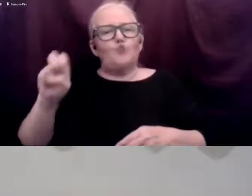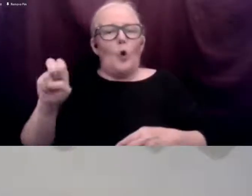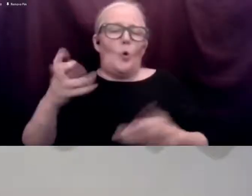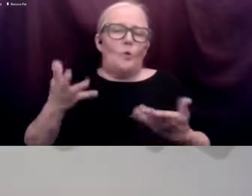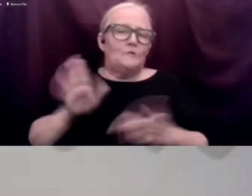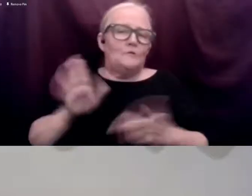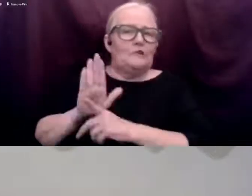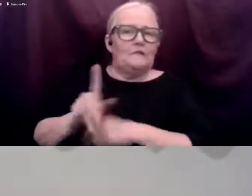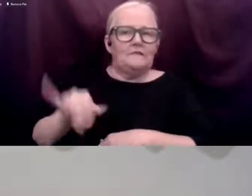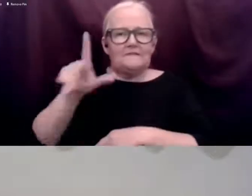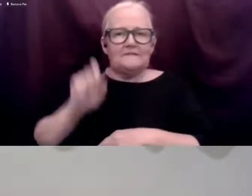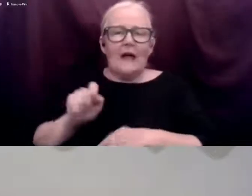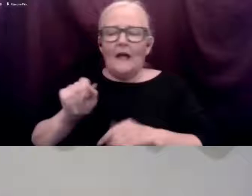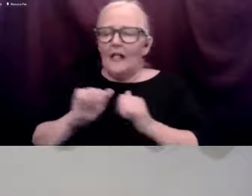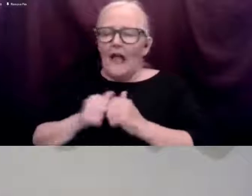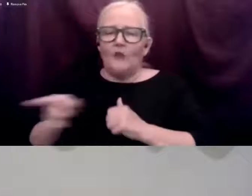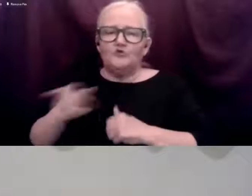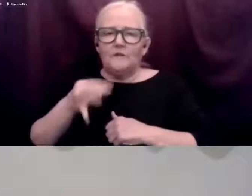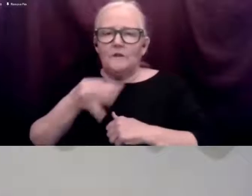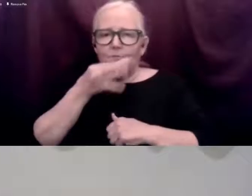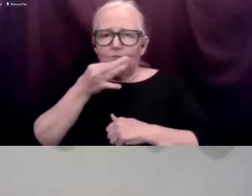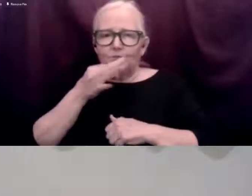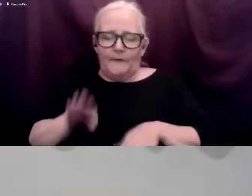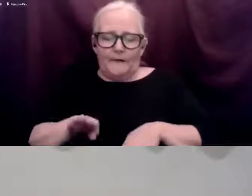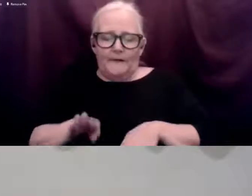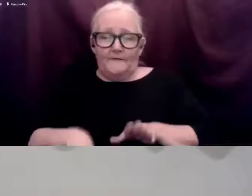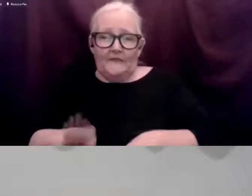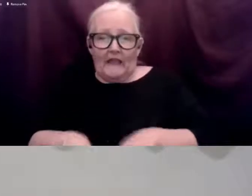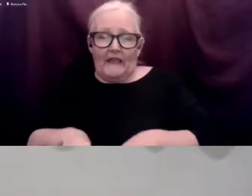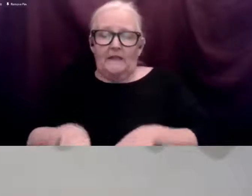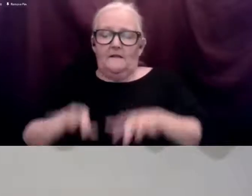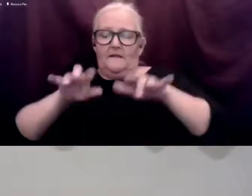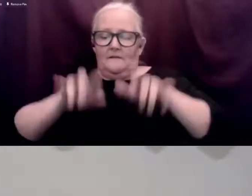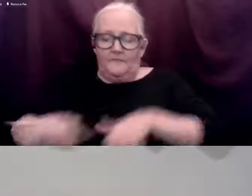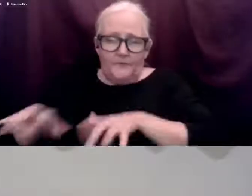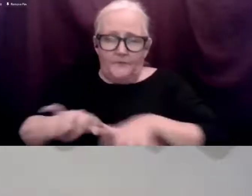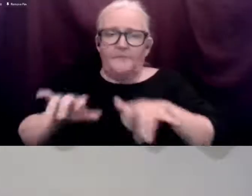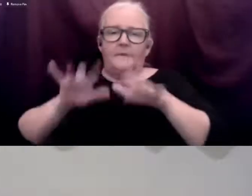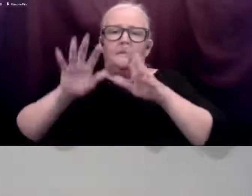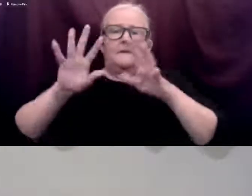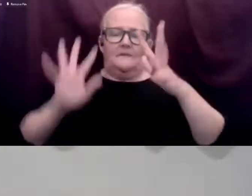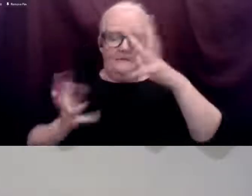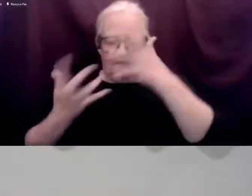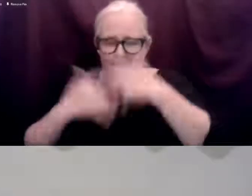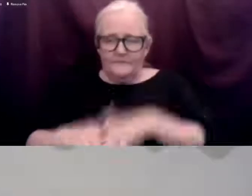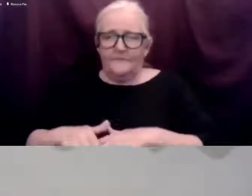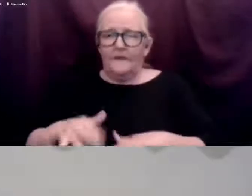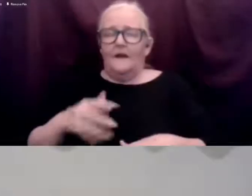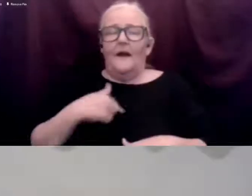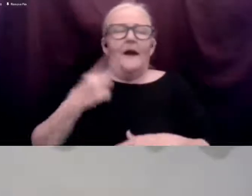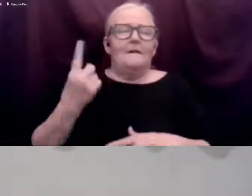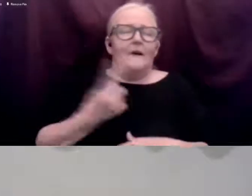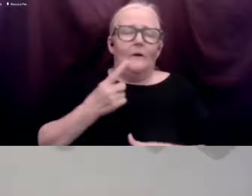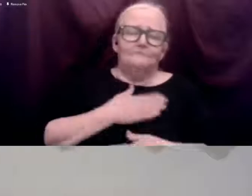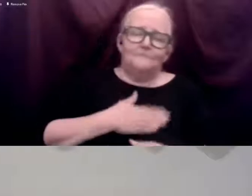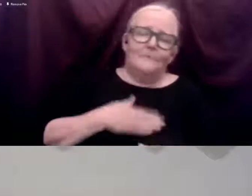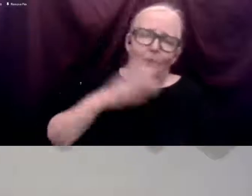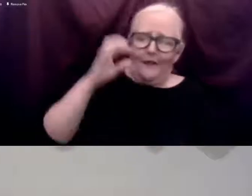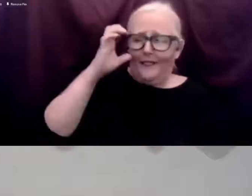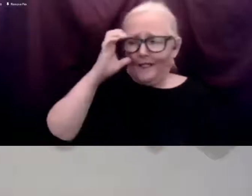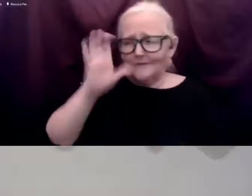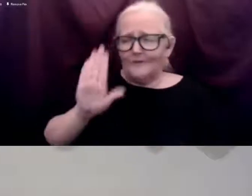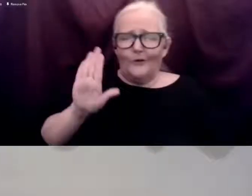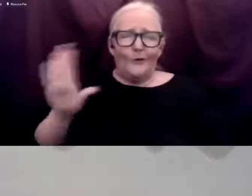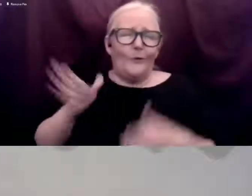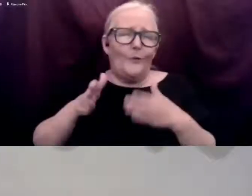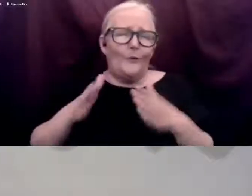such joy to hear that all the time. I have always adored her sound from day one. Another gift she possesses is her wonderful